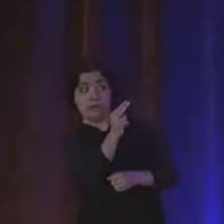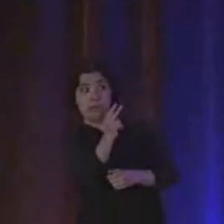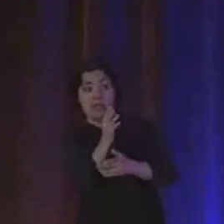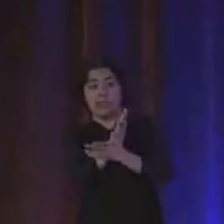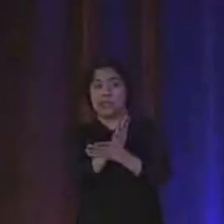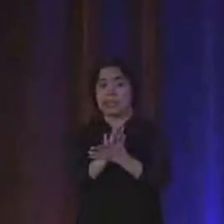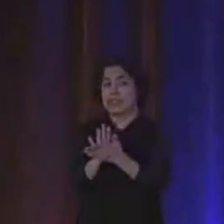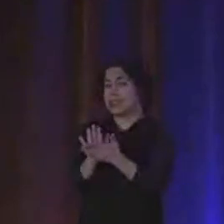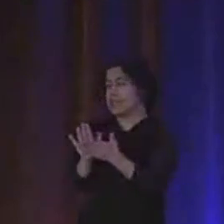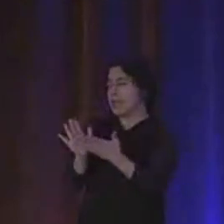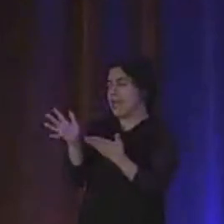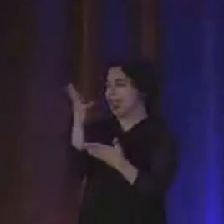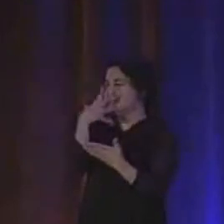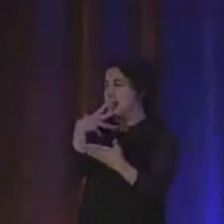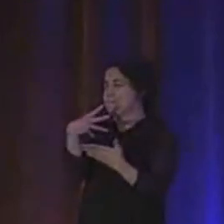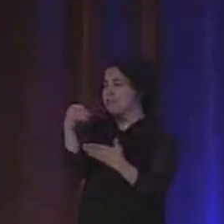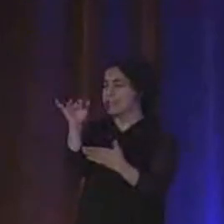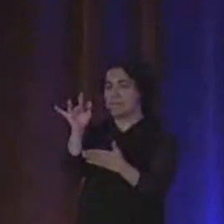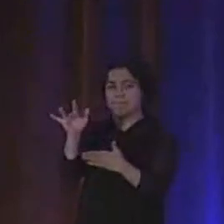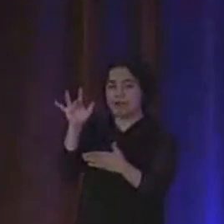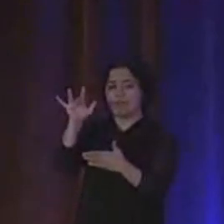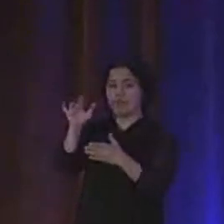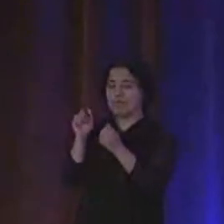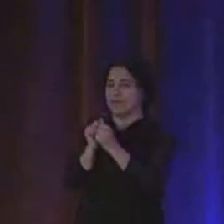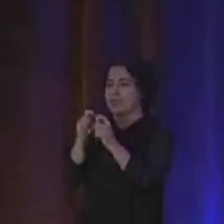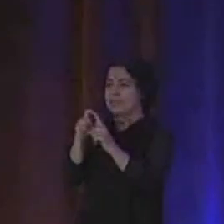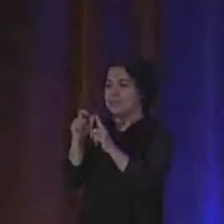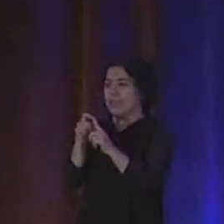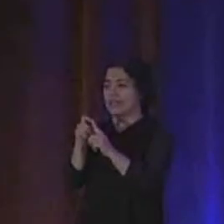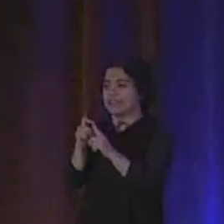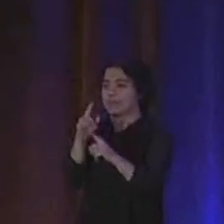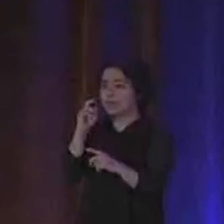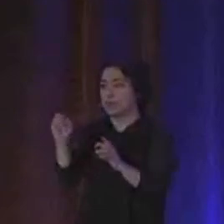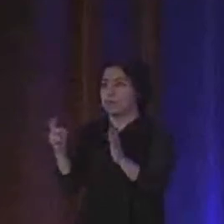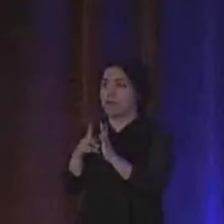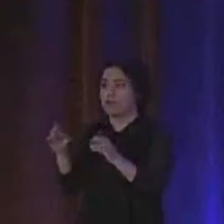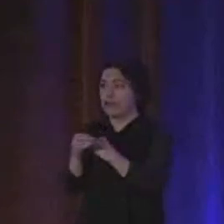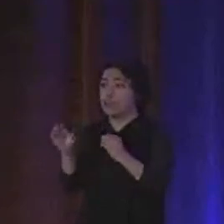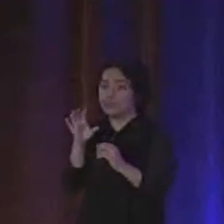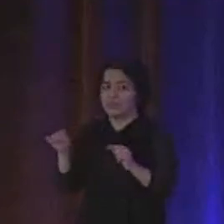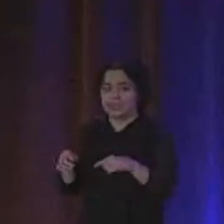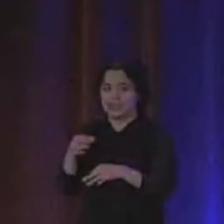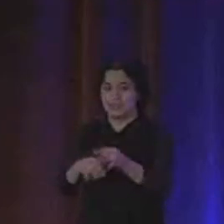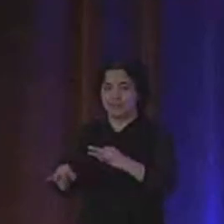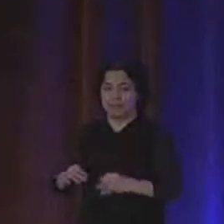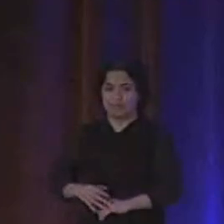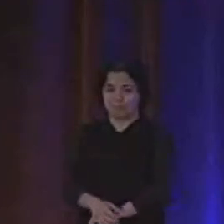pretty button with the text, I know you're going to go back to your office and you're going to do this instead.